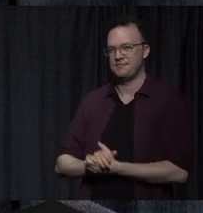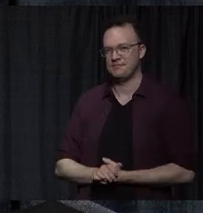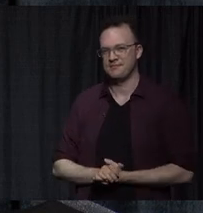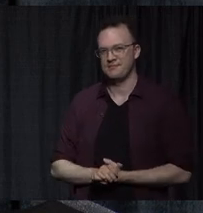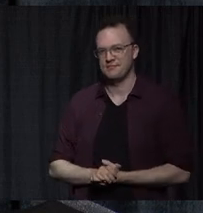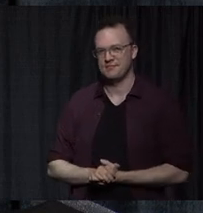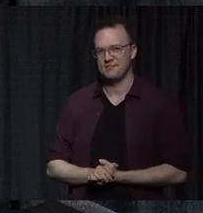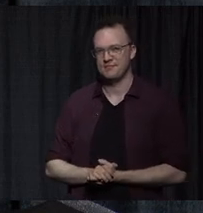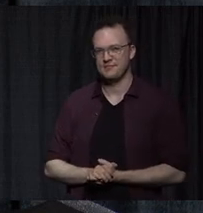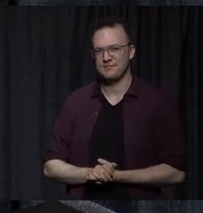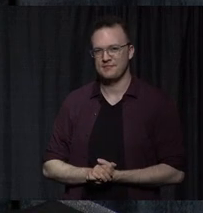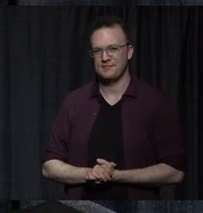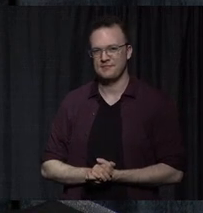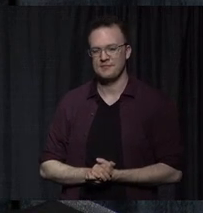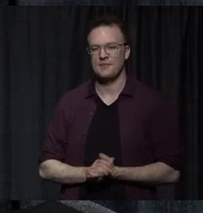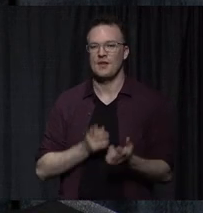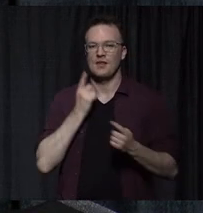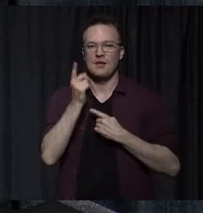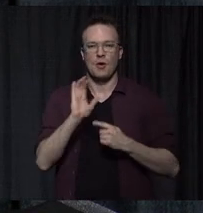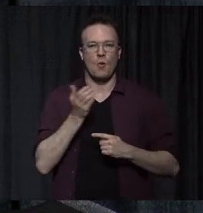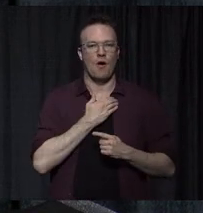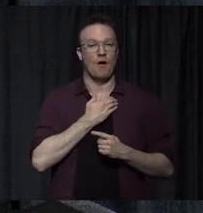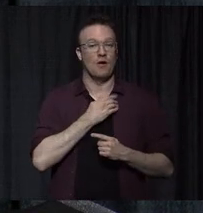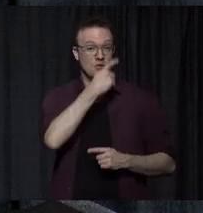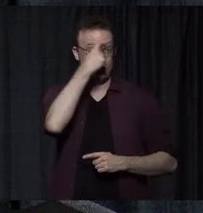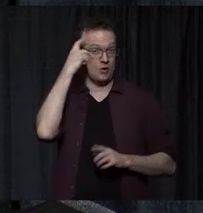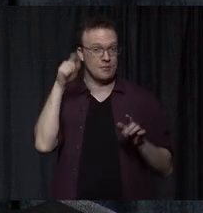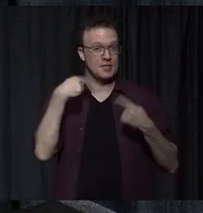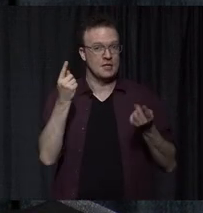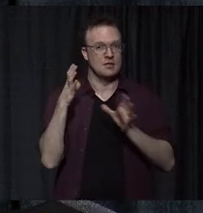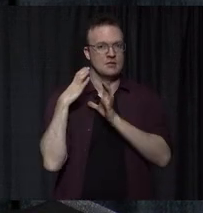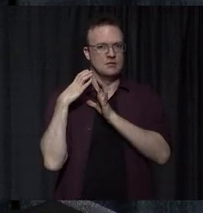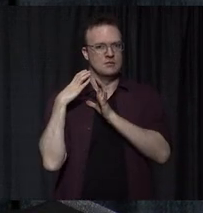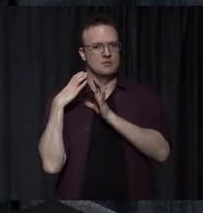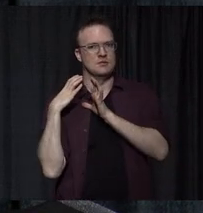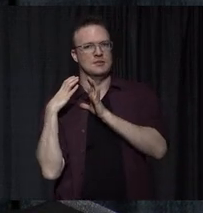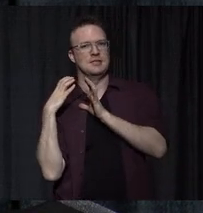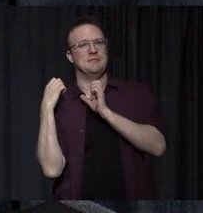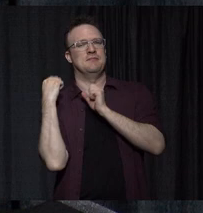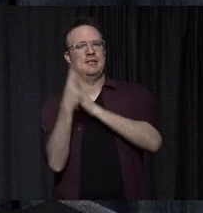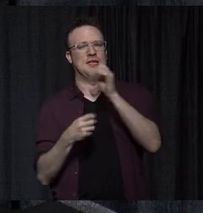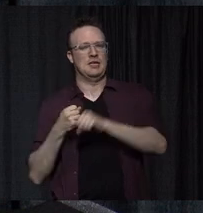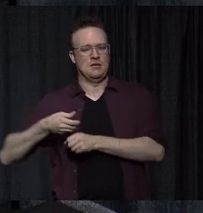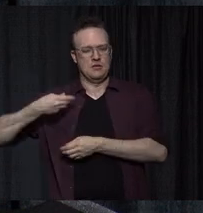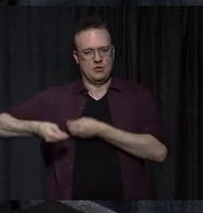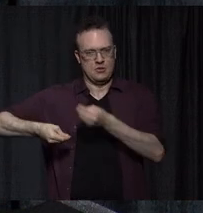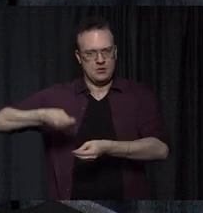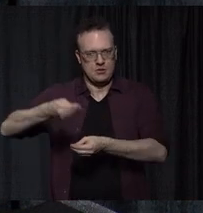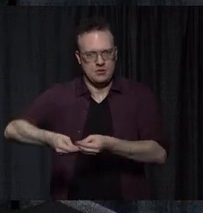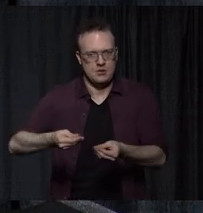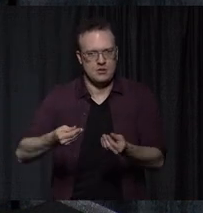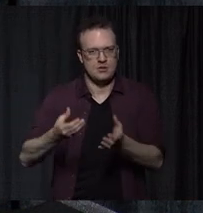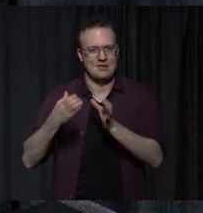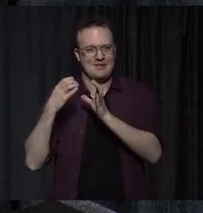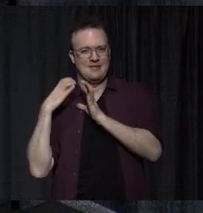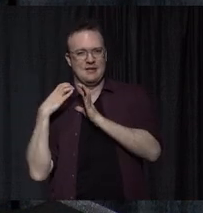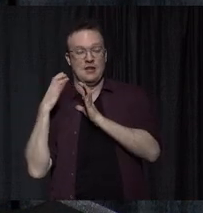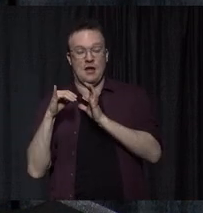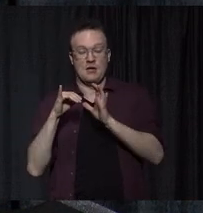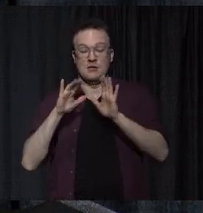When you consider the trauma that we have carried over generations, that in itself is miraculous.